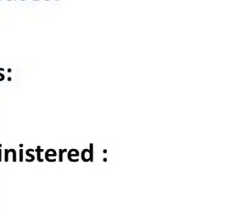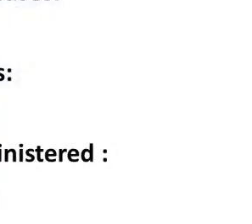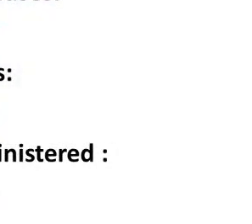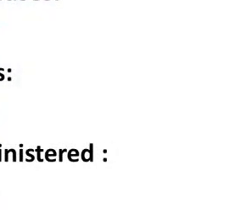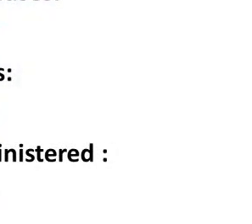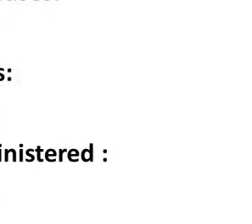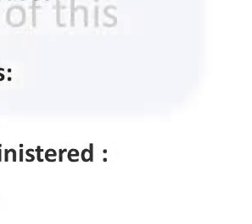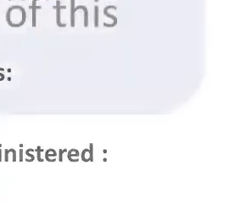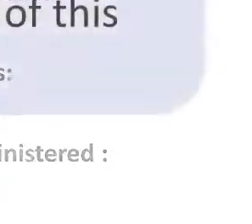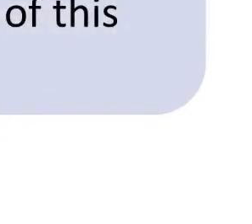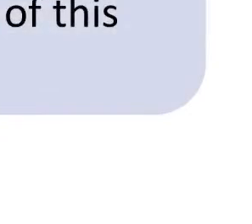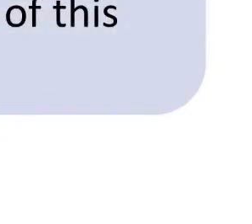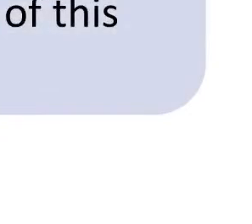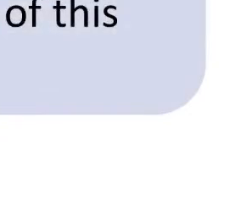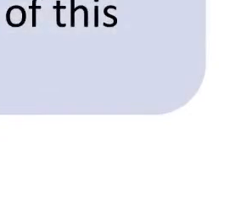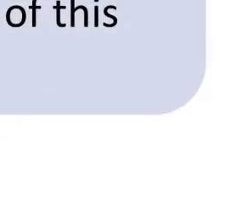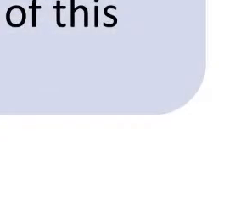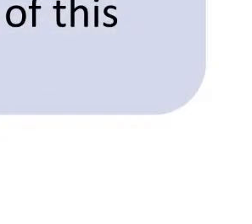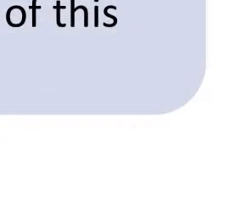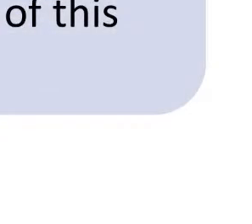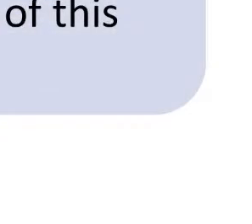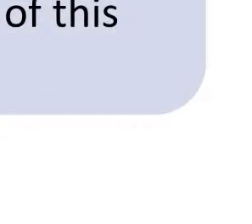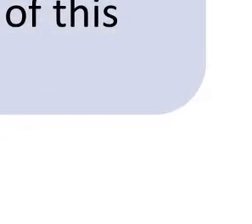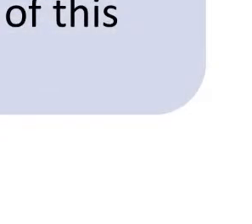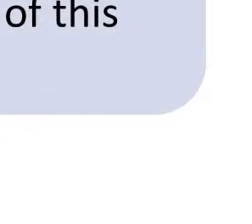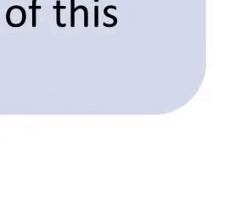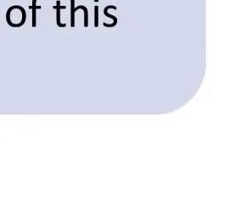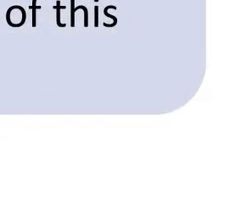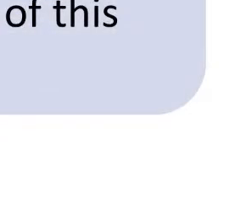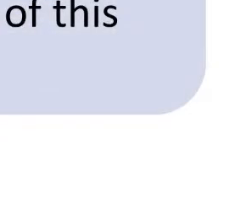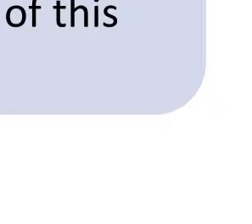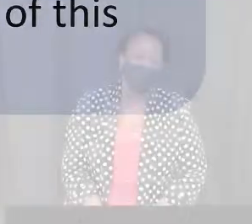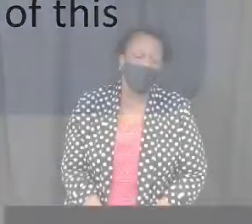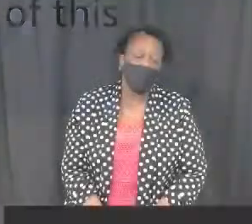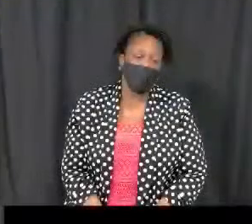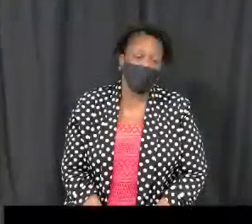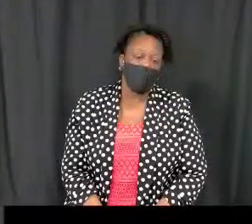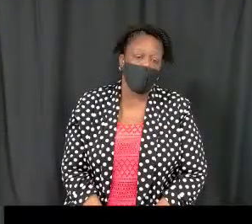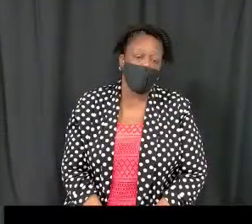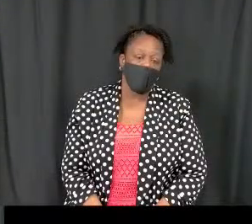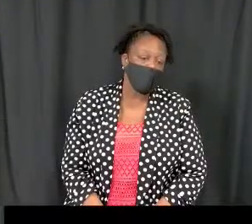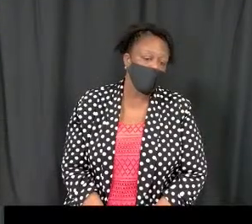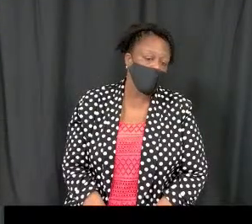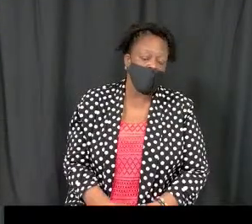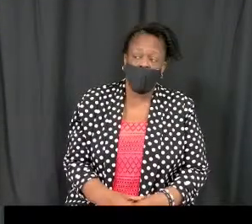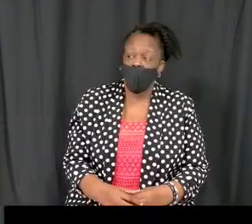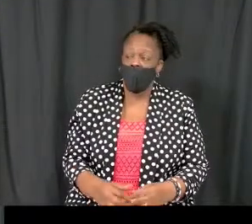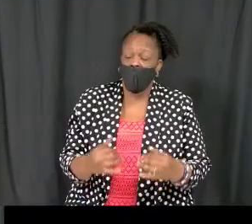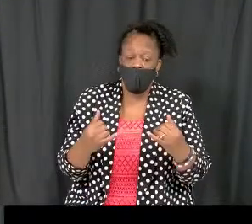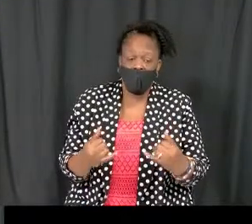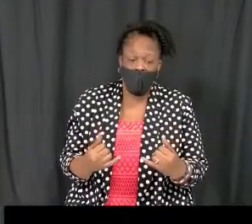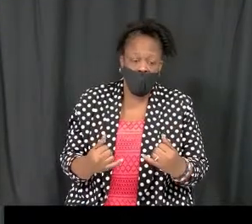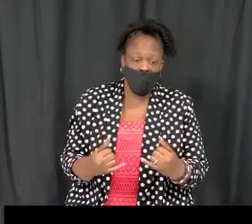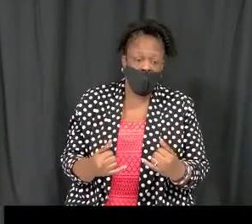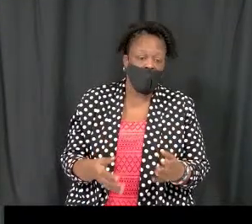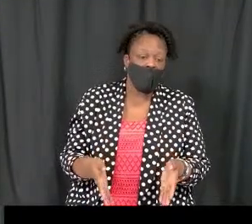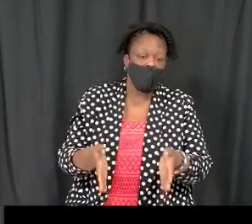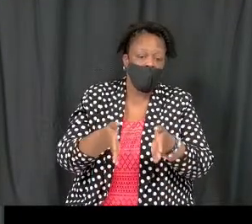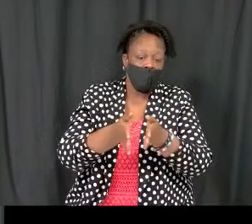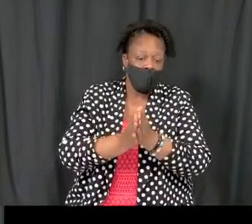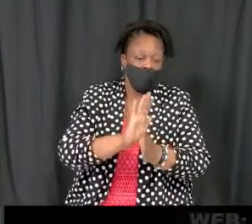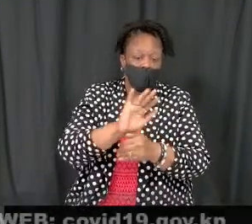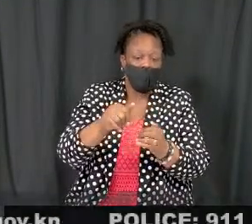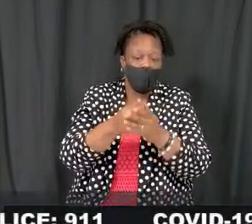immediately. I want to assure you, the public, that all steps are being taken